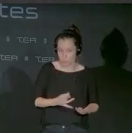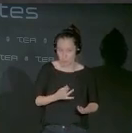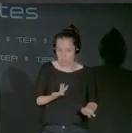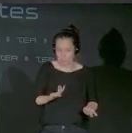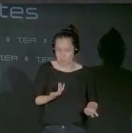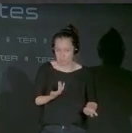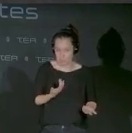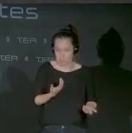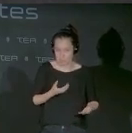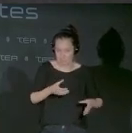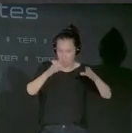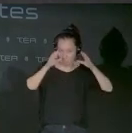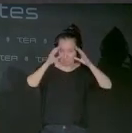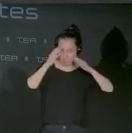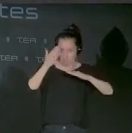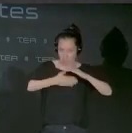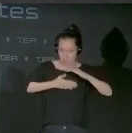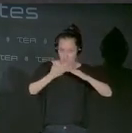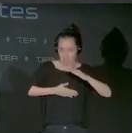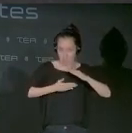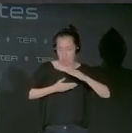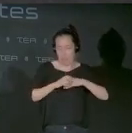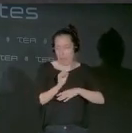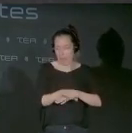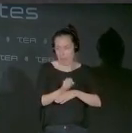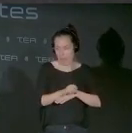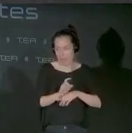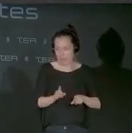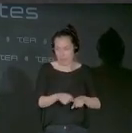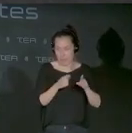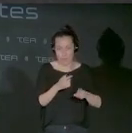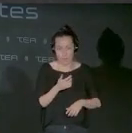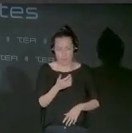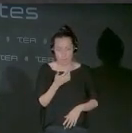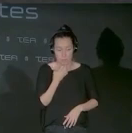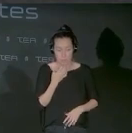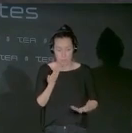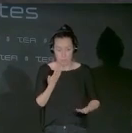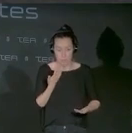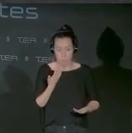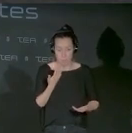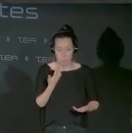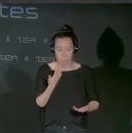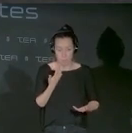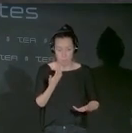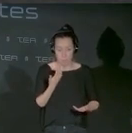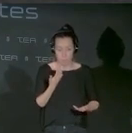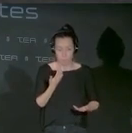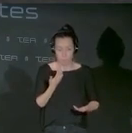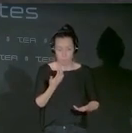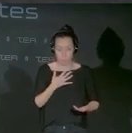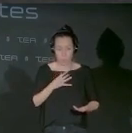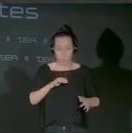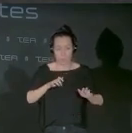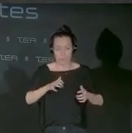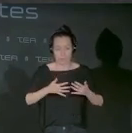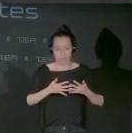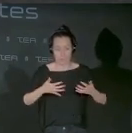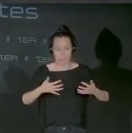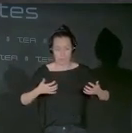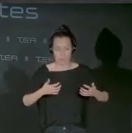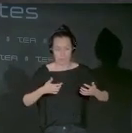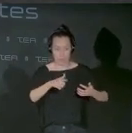I wrote, I kick you, basically. That is not the same thing, but we agree that that is the mode of operation, the mode of interaction. So